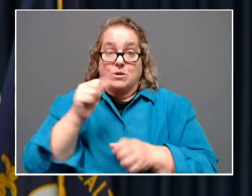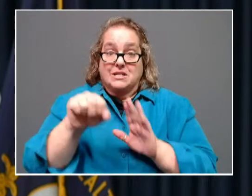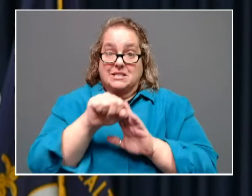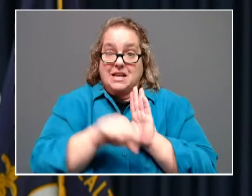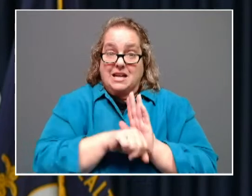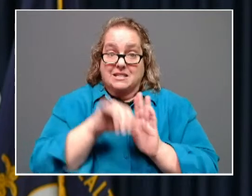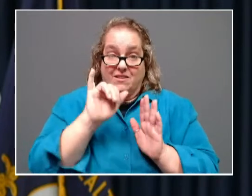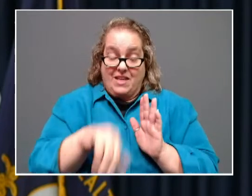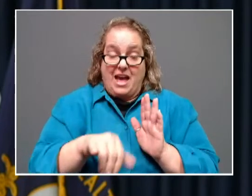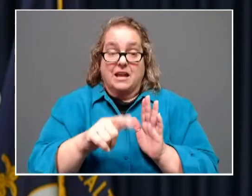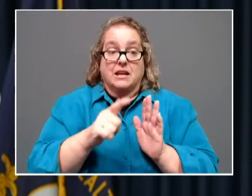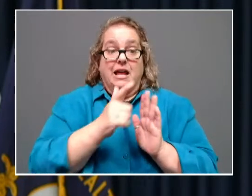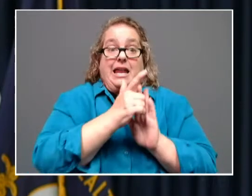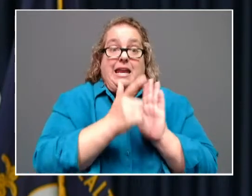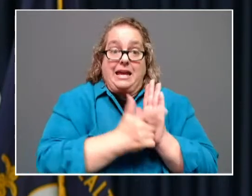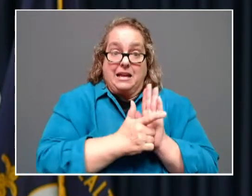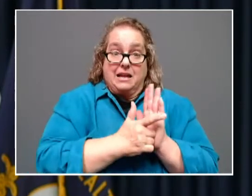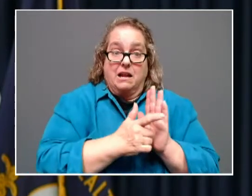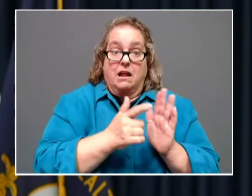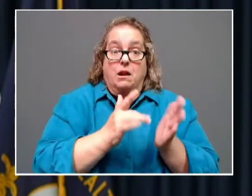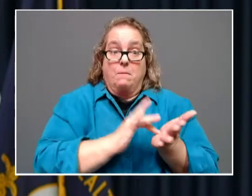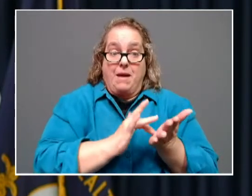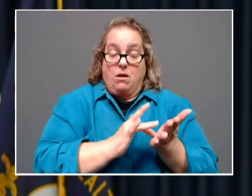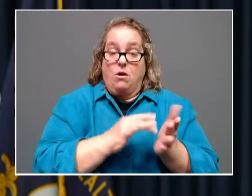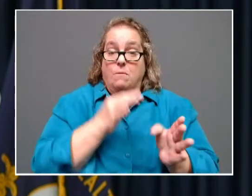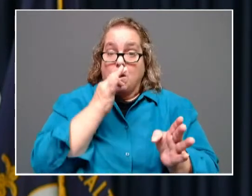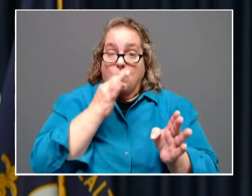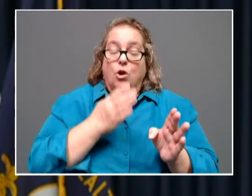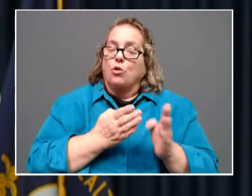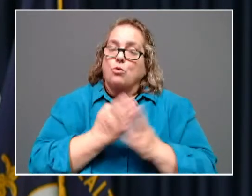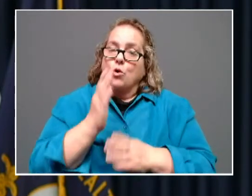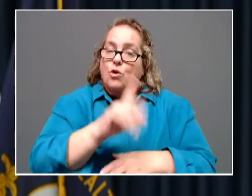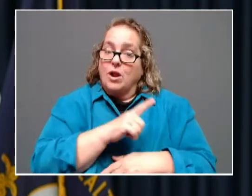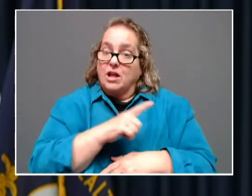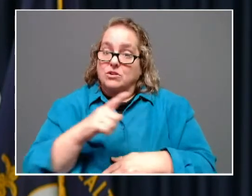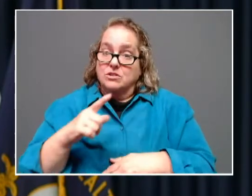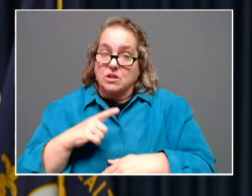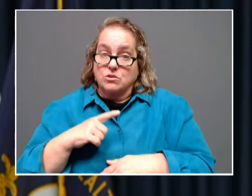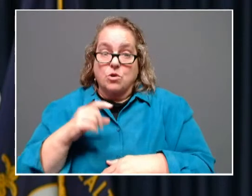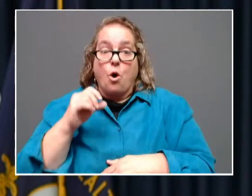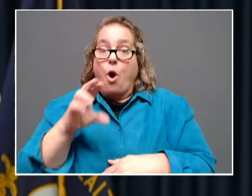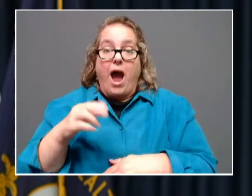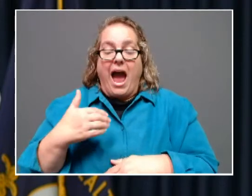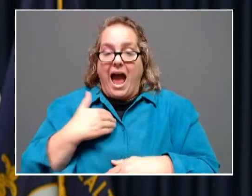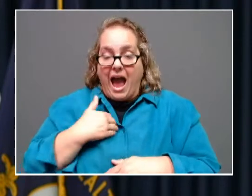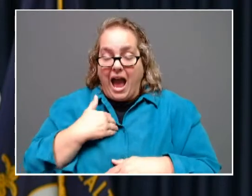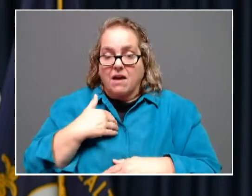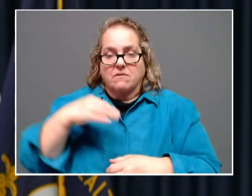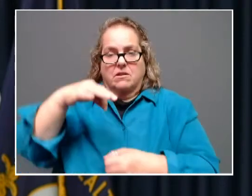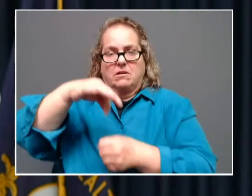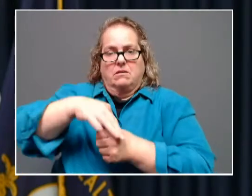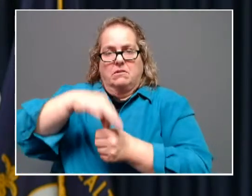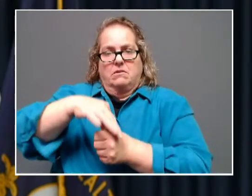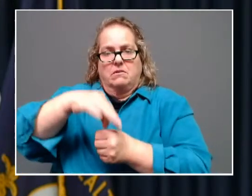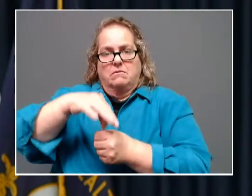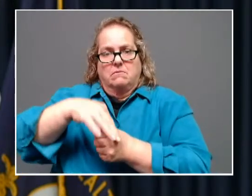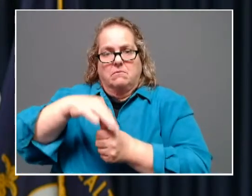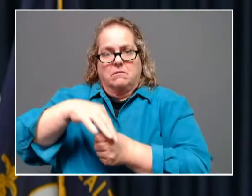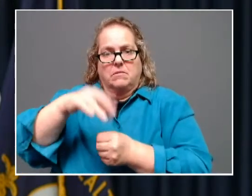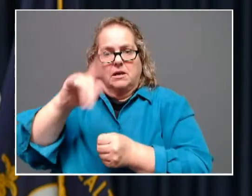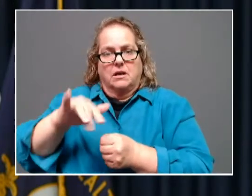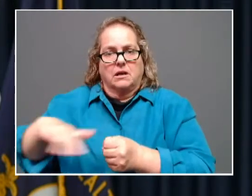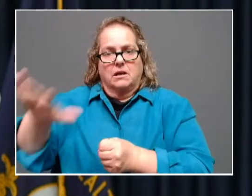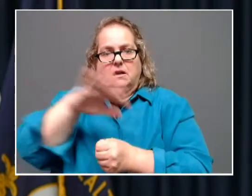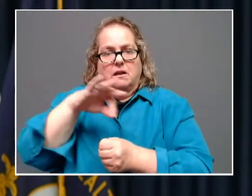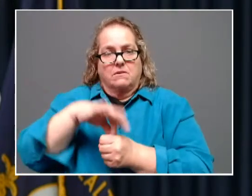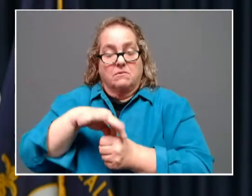it, medicinal marijuana, through their legislature, or even more, have ballot initiatives. The fact that Kentucky doesn't mean that some areas